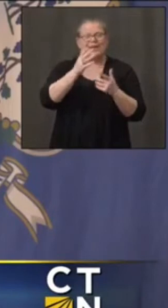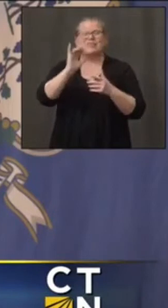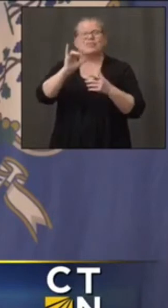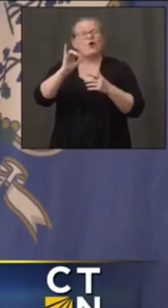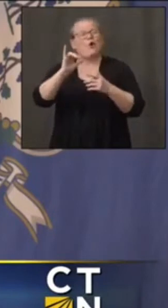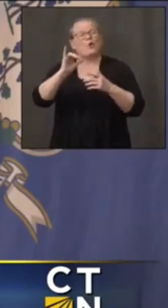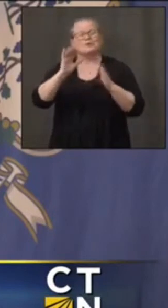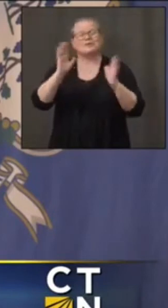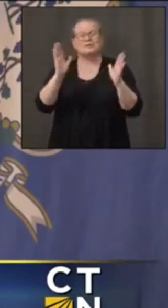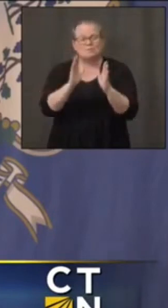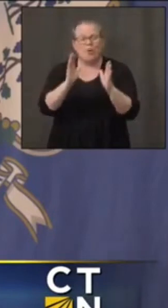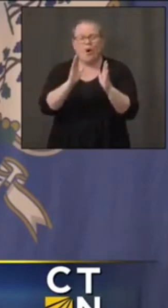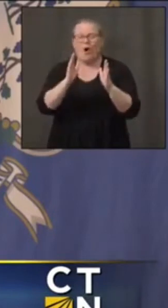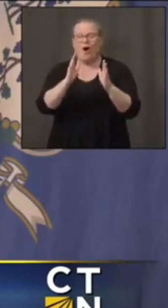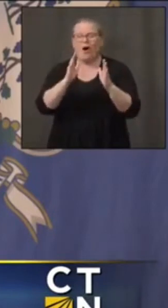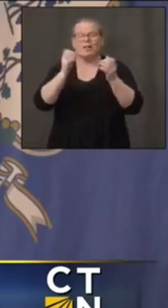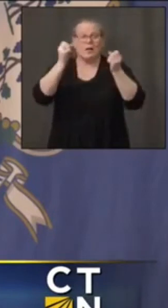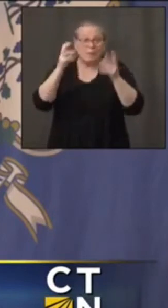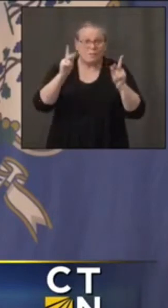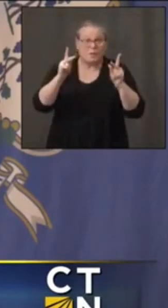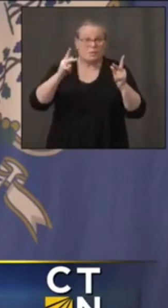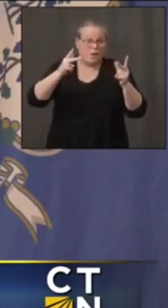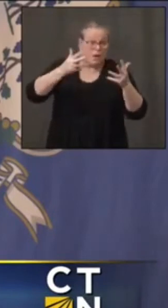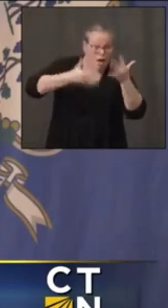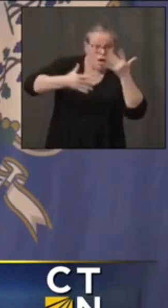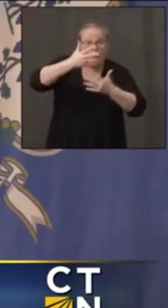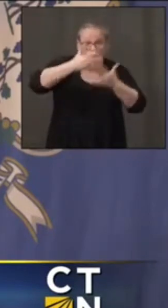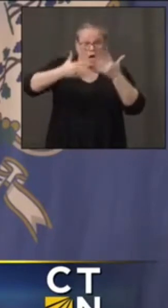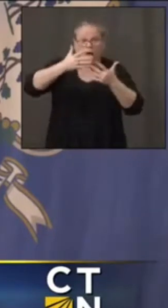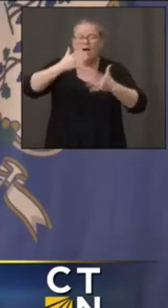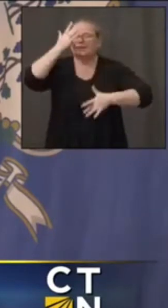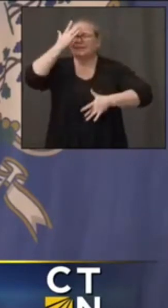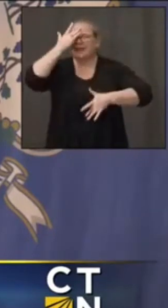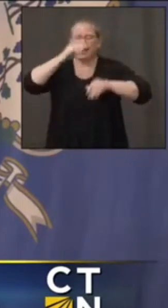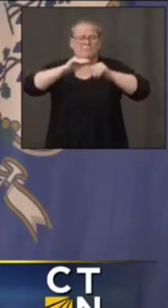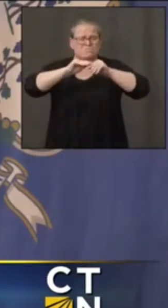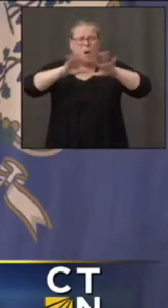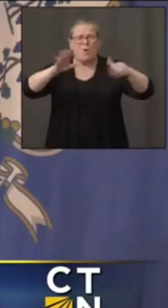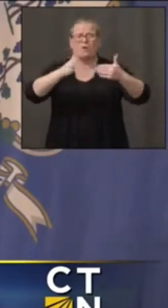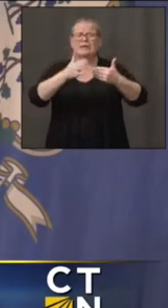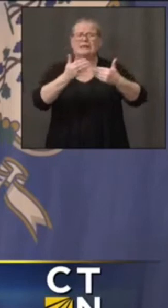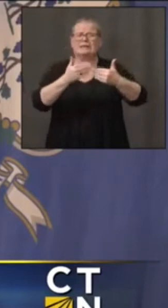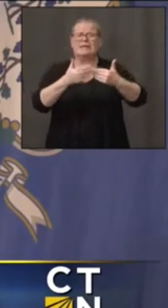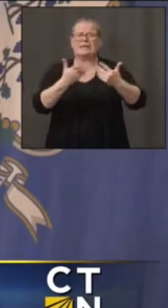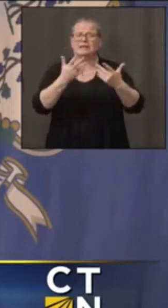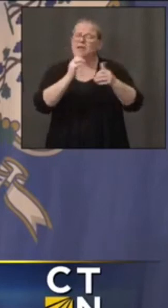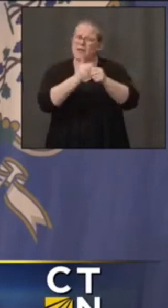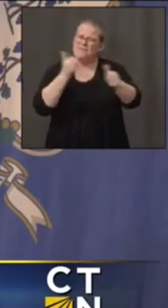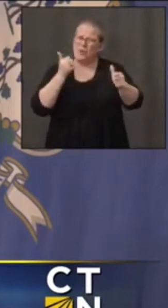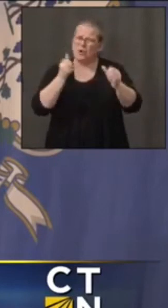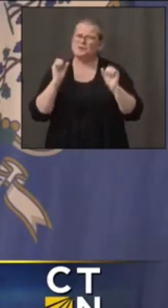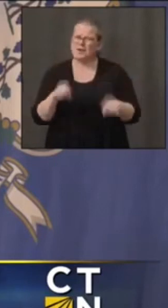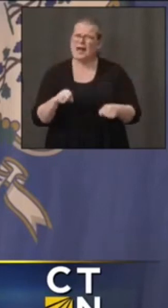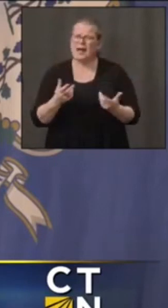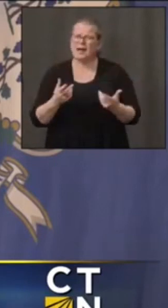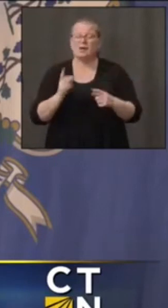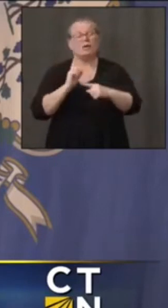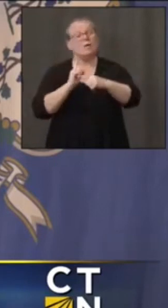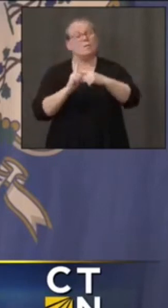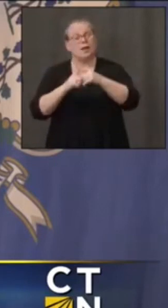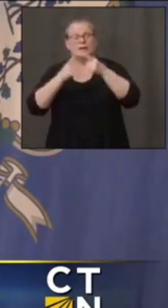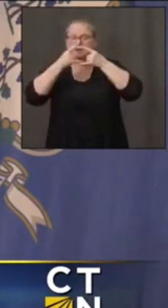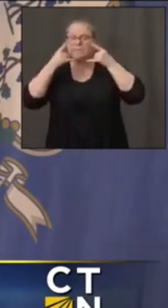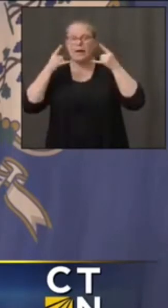spreader events, and they are avoidable. And as you heard, in the meantime, for the rest of us, if you wear the mask, we really